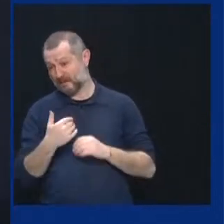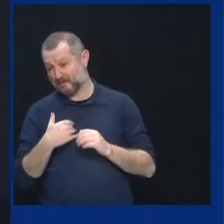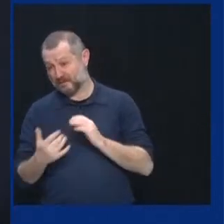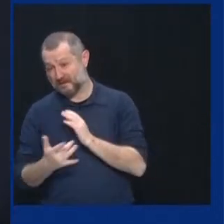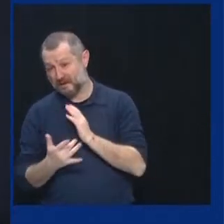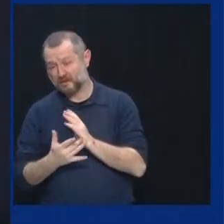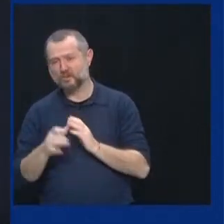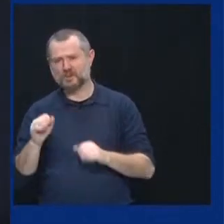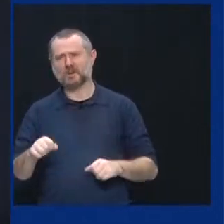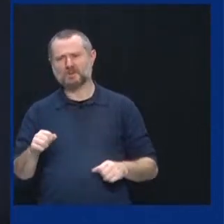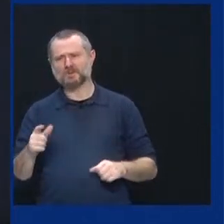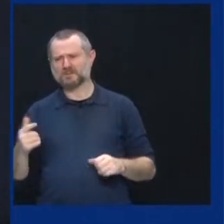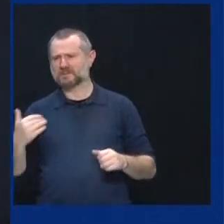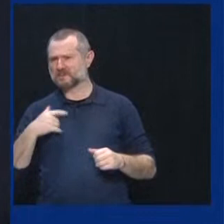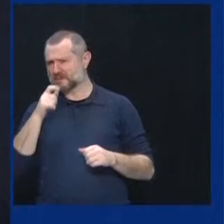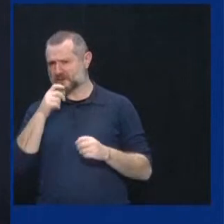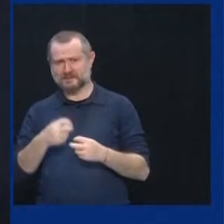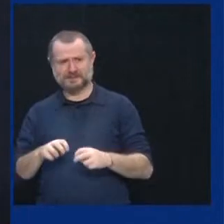table.